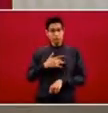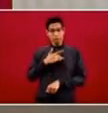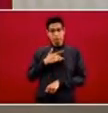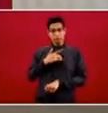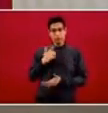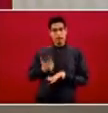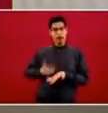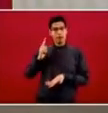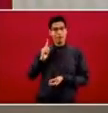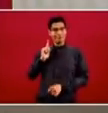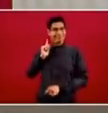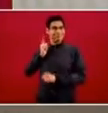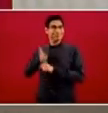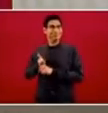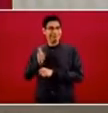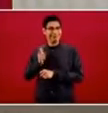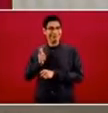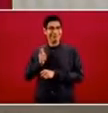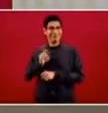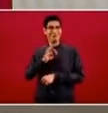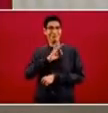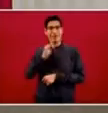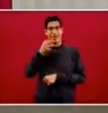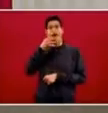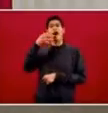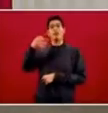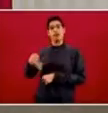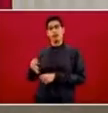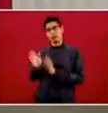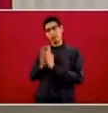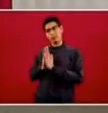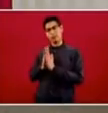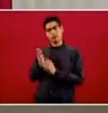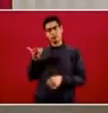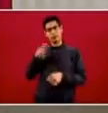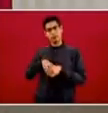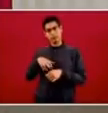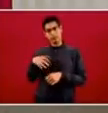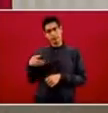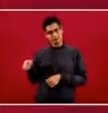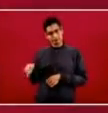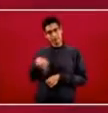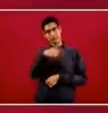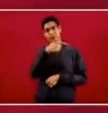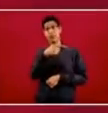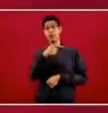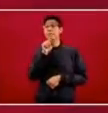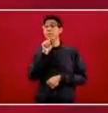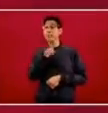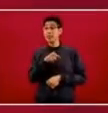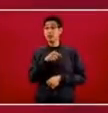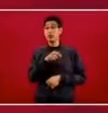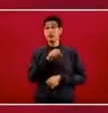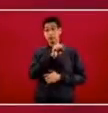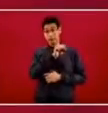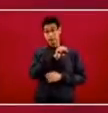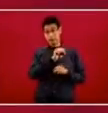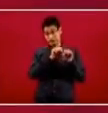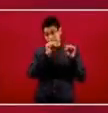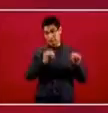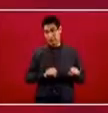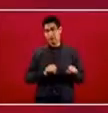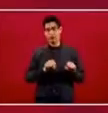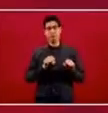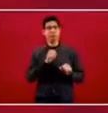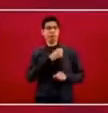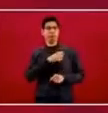attention, starting with medical orientation capacities of the government. And also it provides